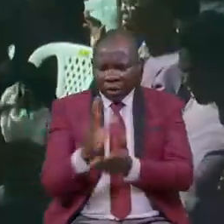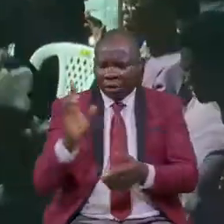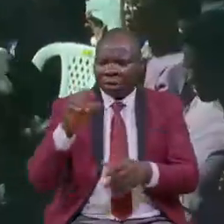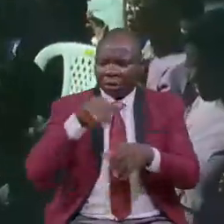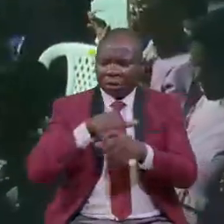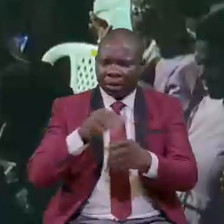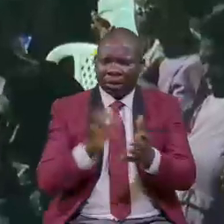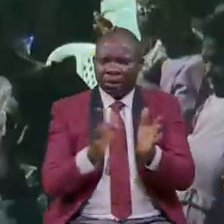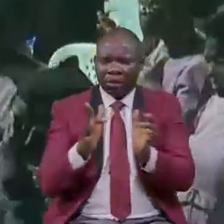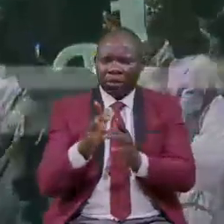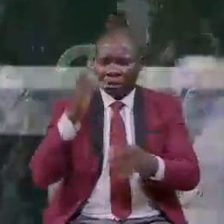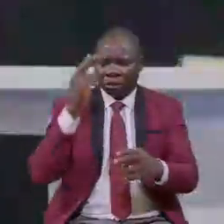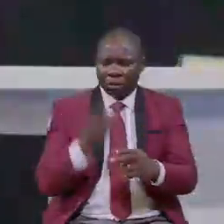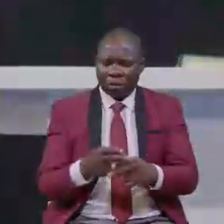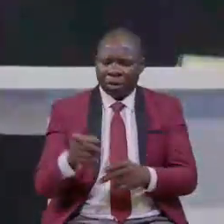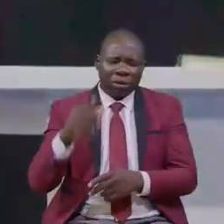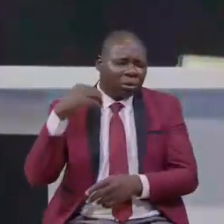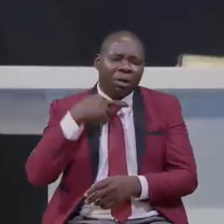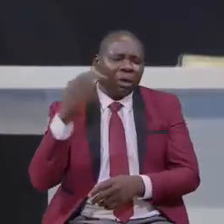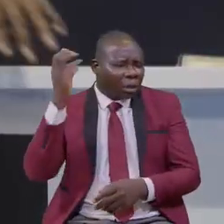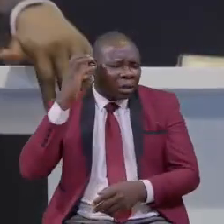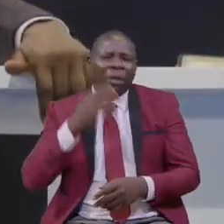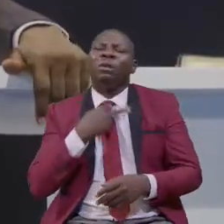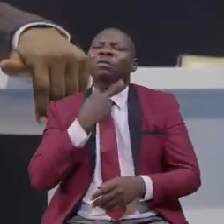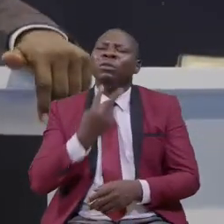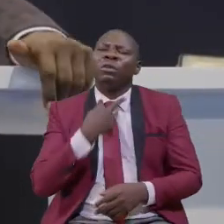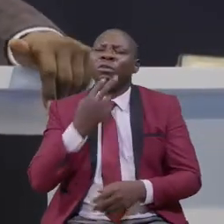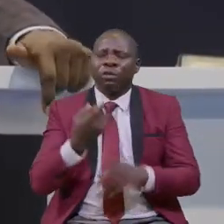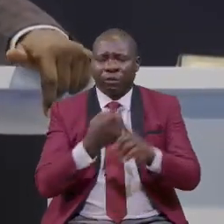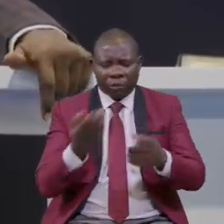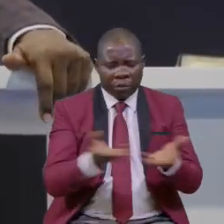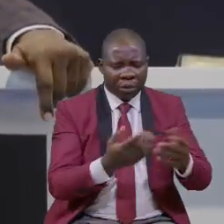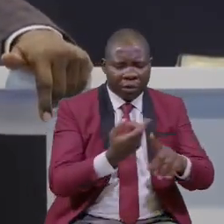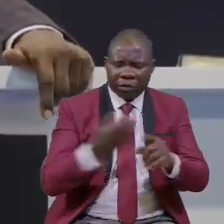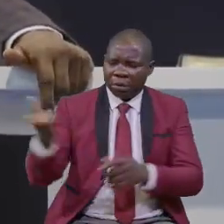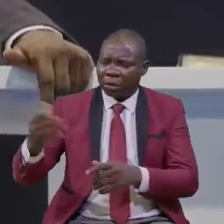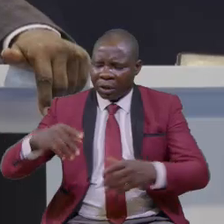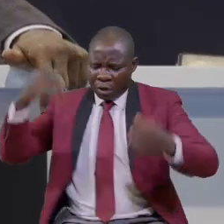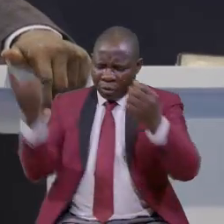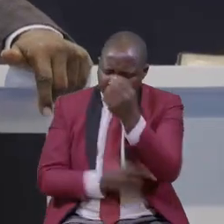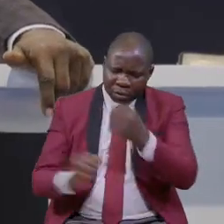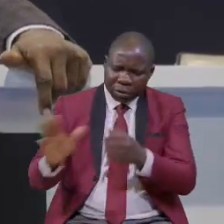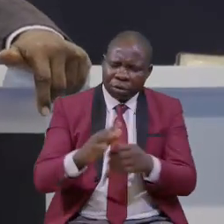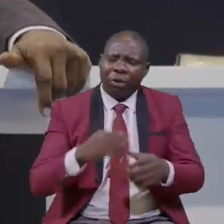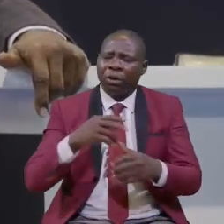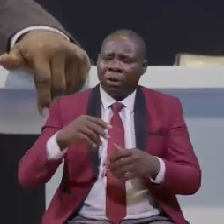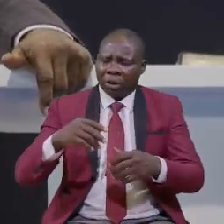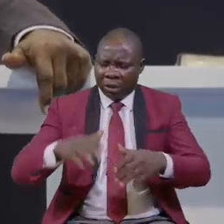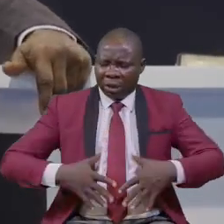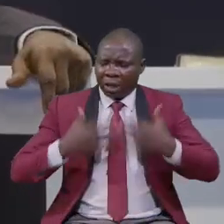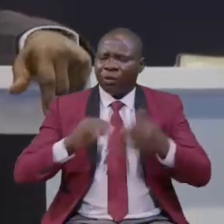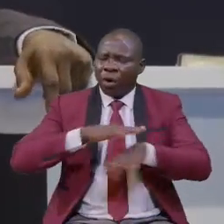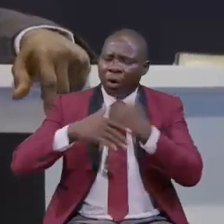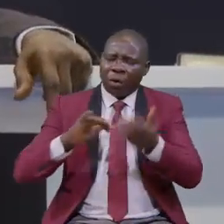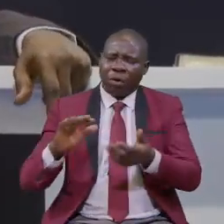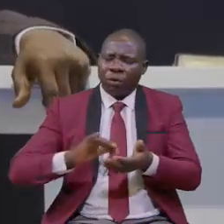Hearing voices from here and there wanting to torment in your life, all those strange voices, I silence them